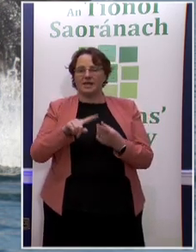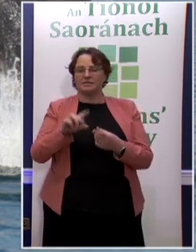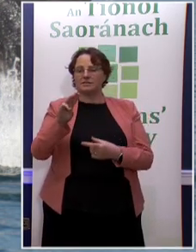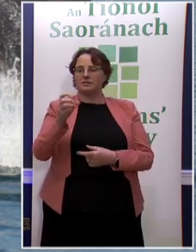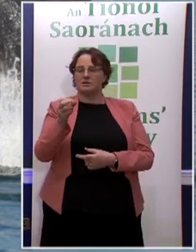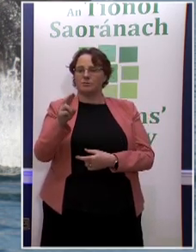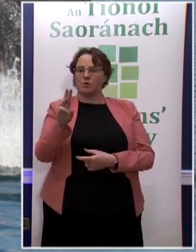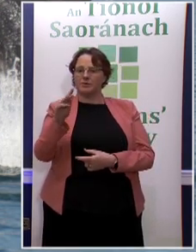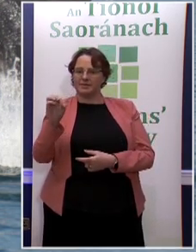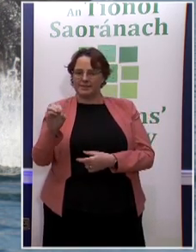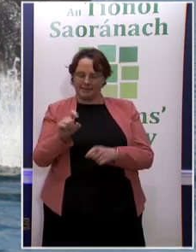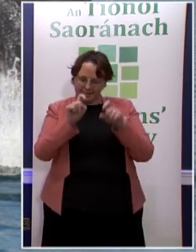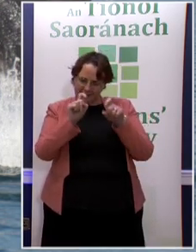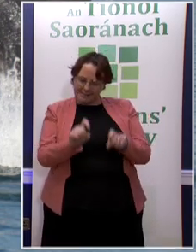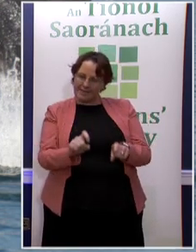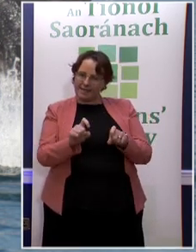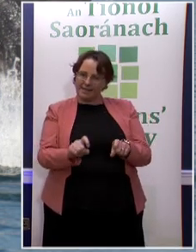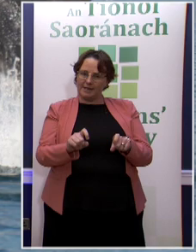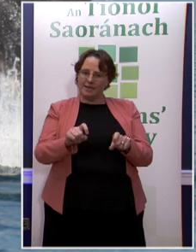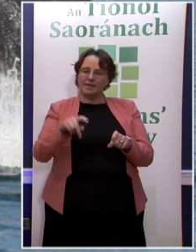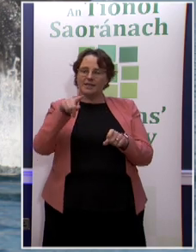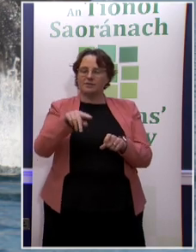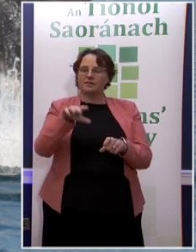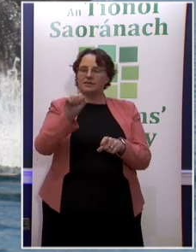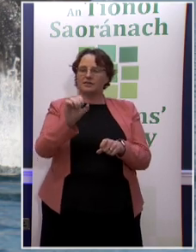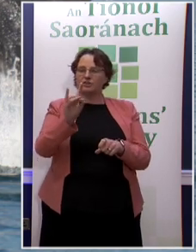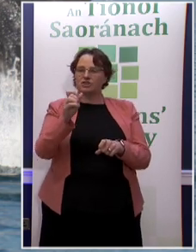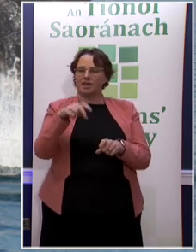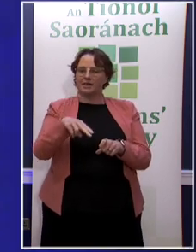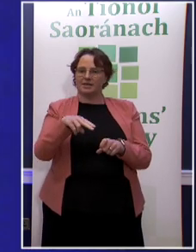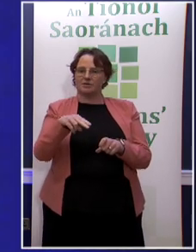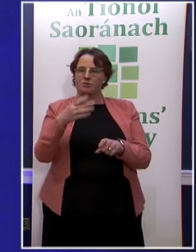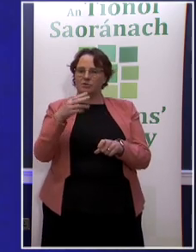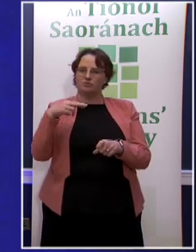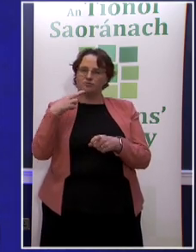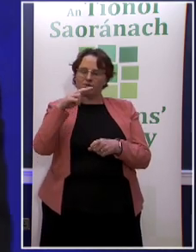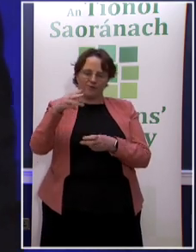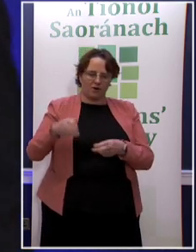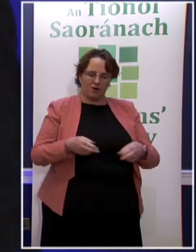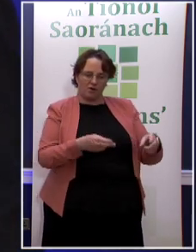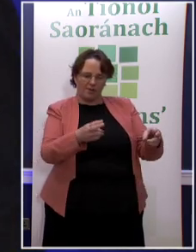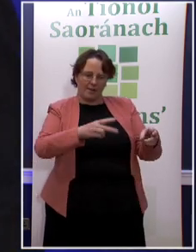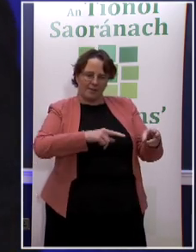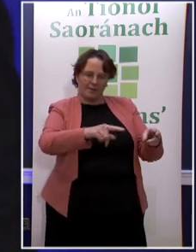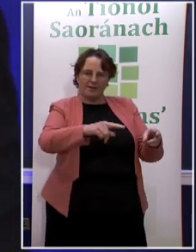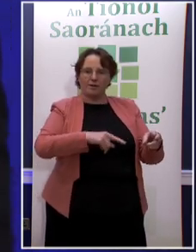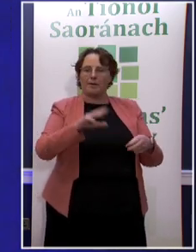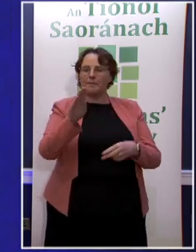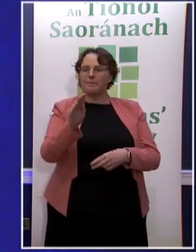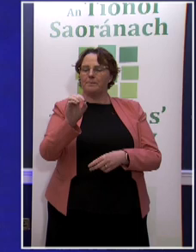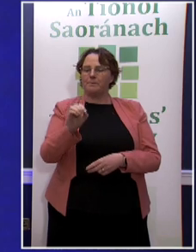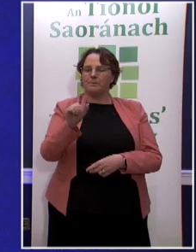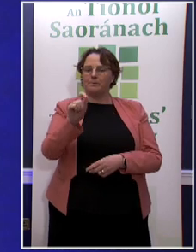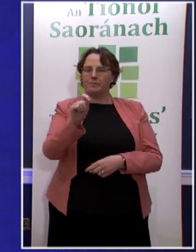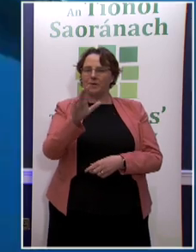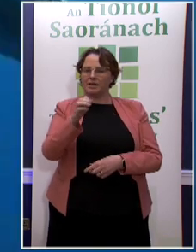dolphins that are resident in the Shannon estuary. It's a very well-studied population of resident bottlenose dolphins.